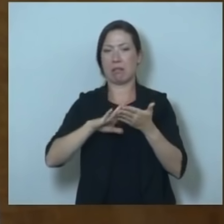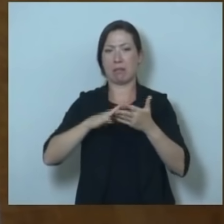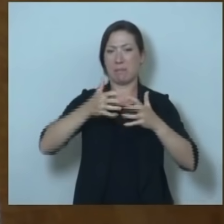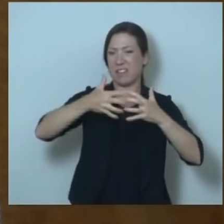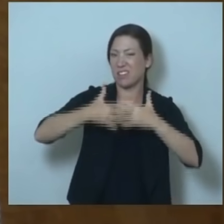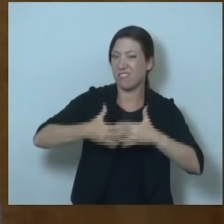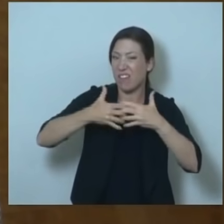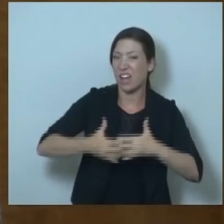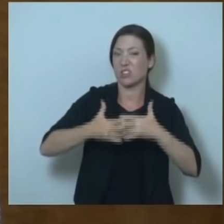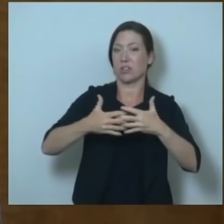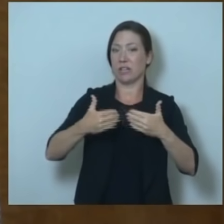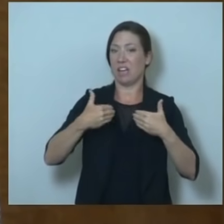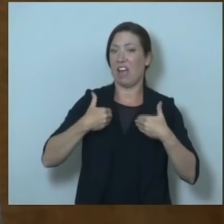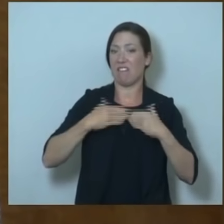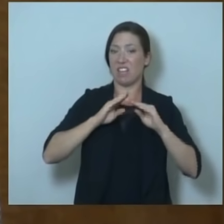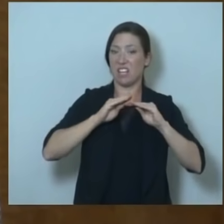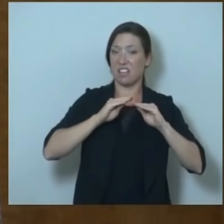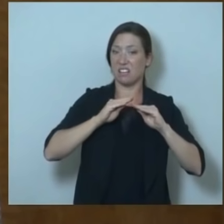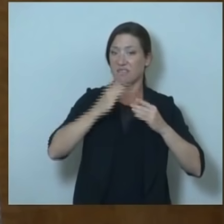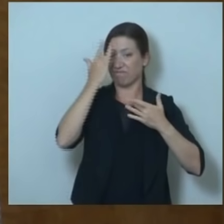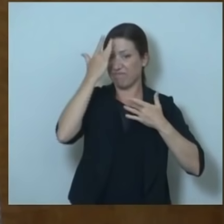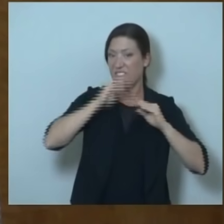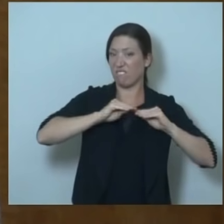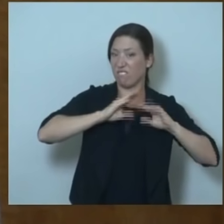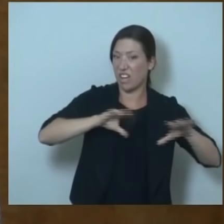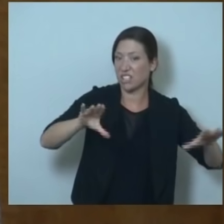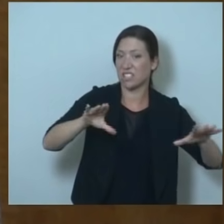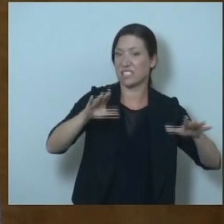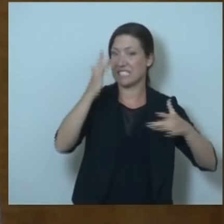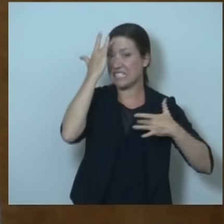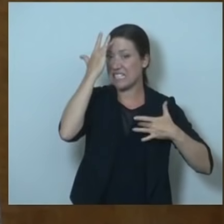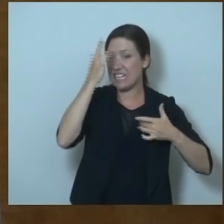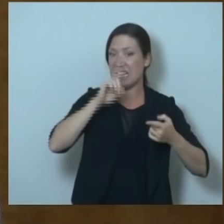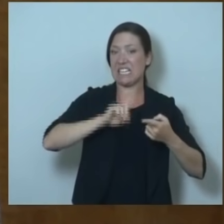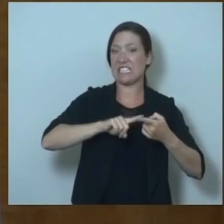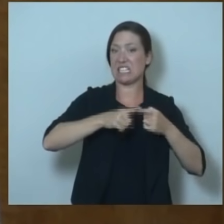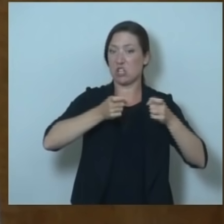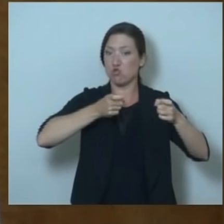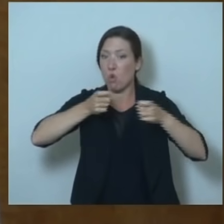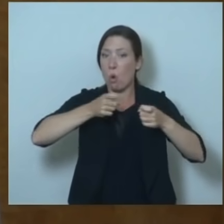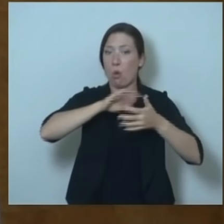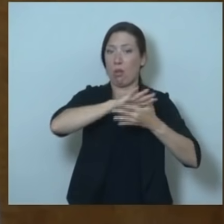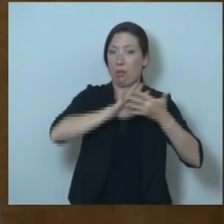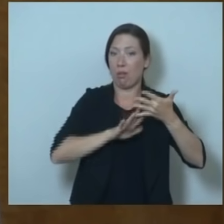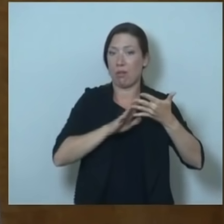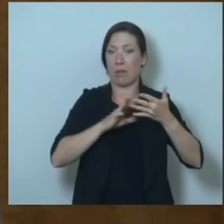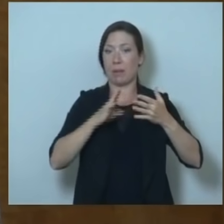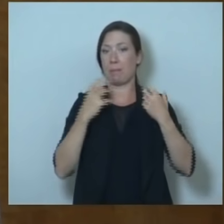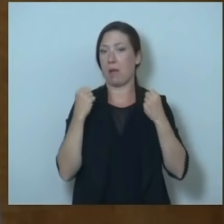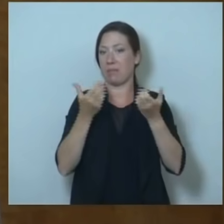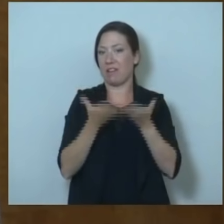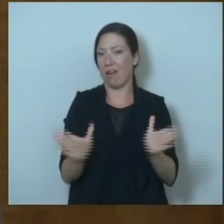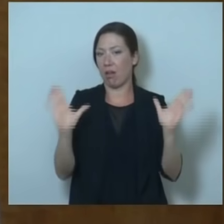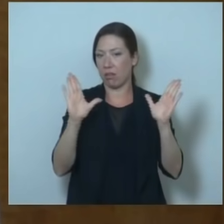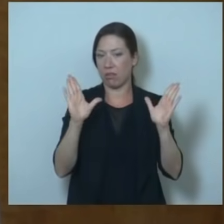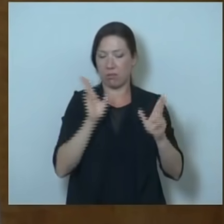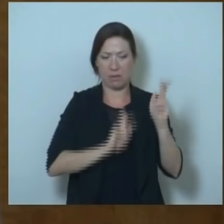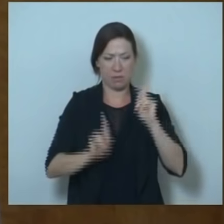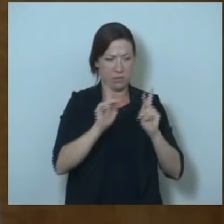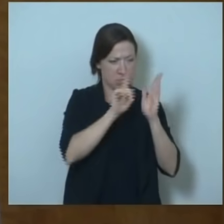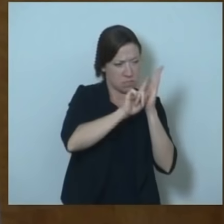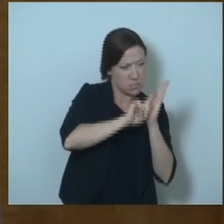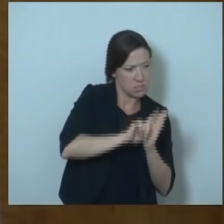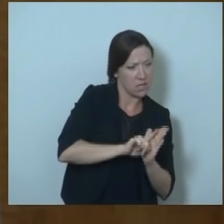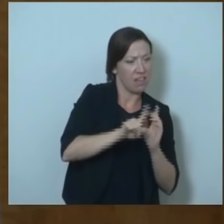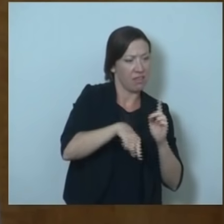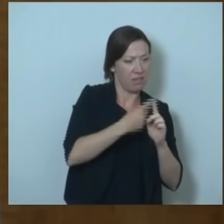disease, infection control, public health, and occupational health experts finalizing those specific recommendations today. The